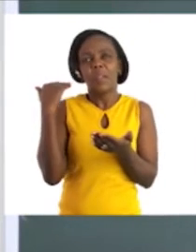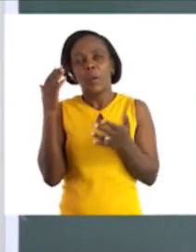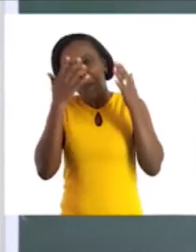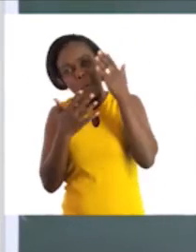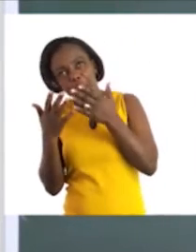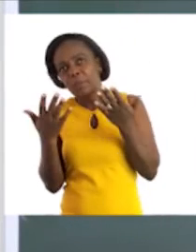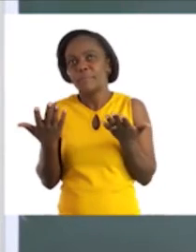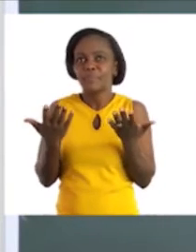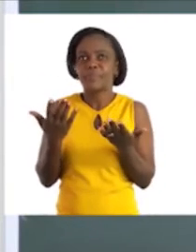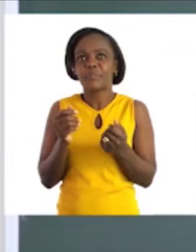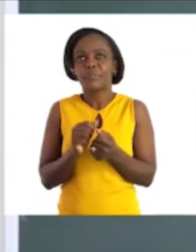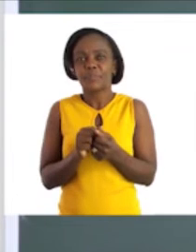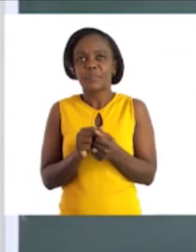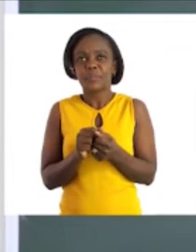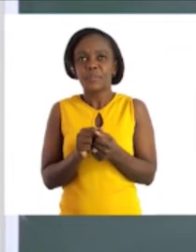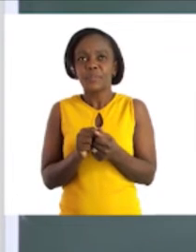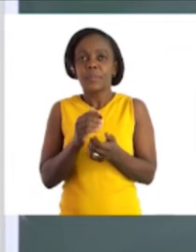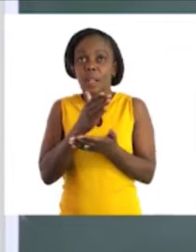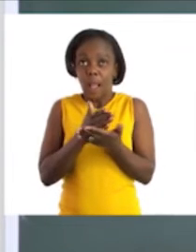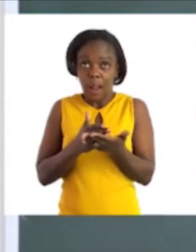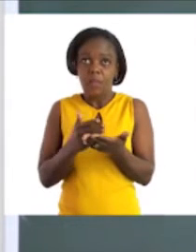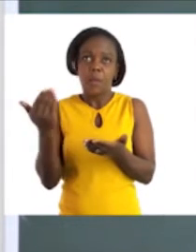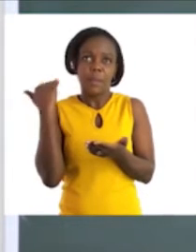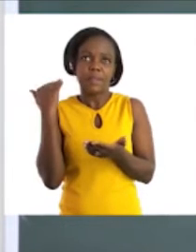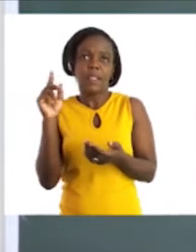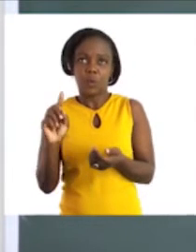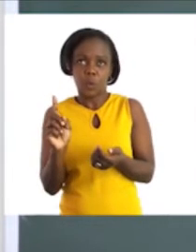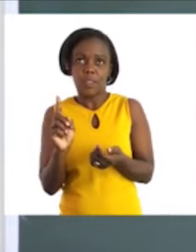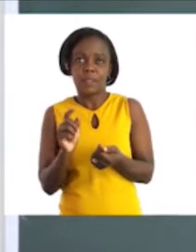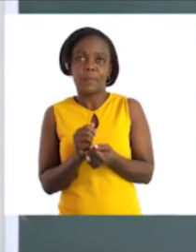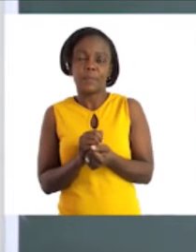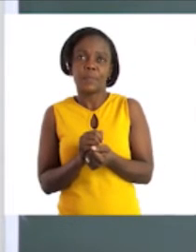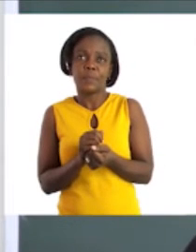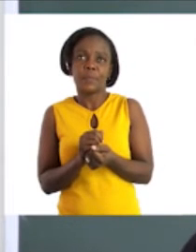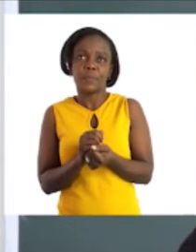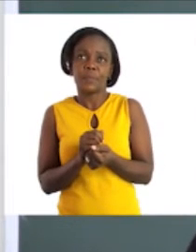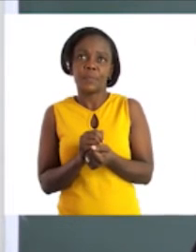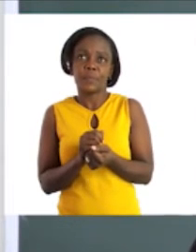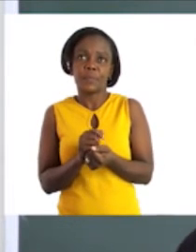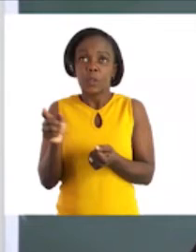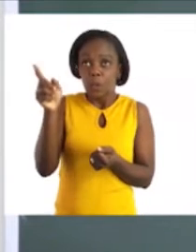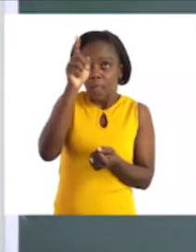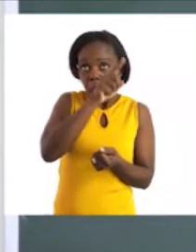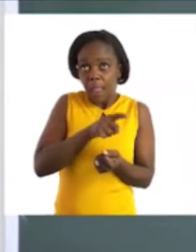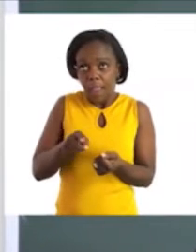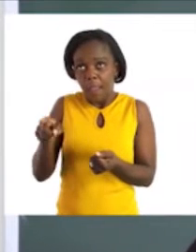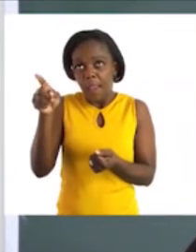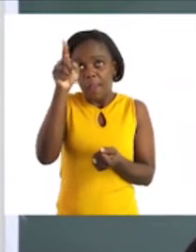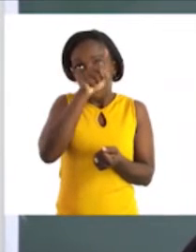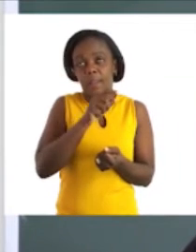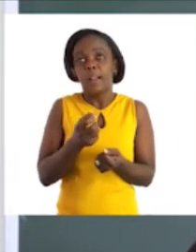half past? So, what is now half past? Now, half past, you see the circle? This is a